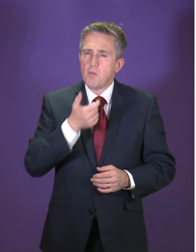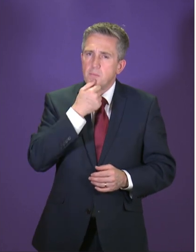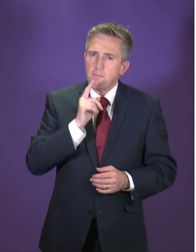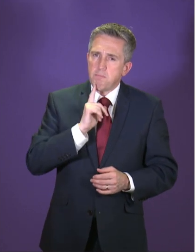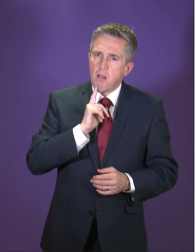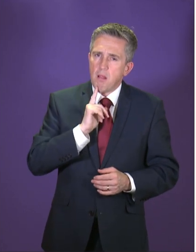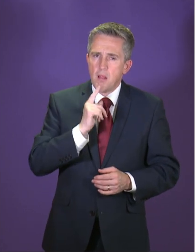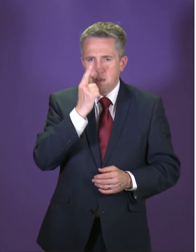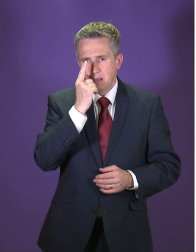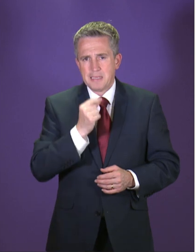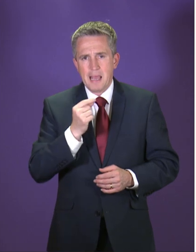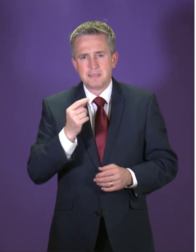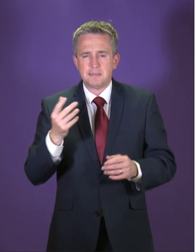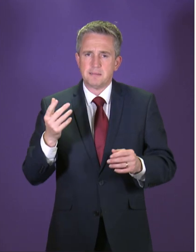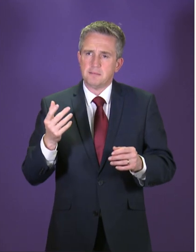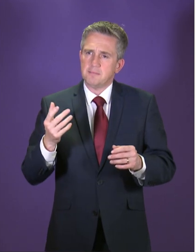destinies as